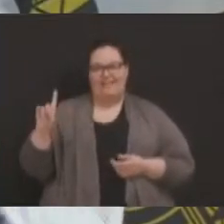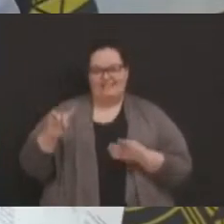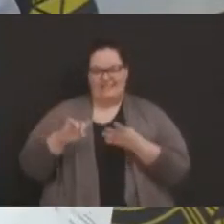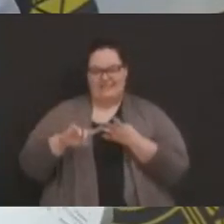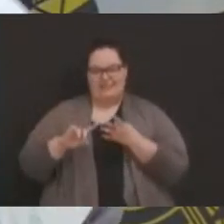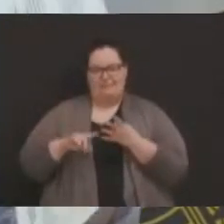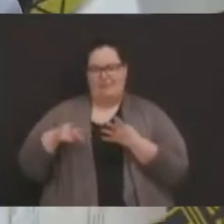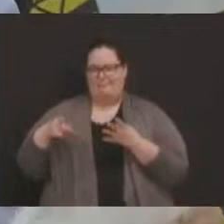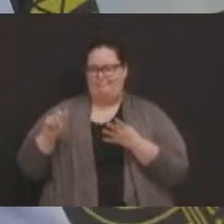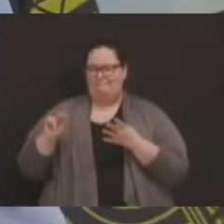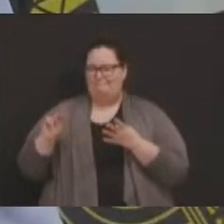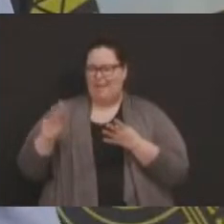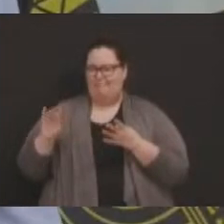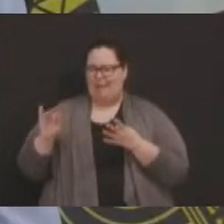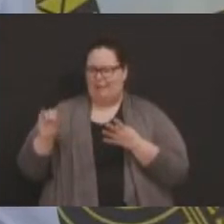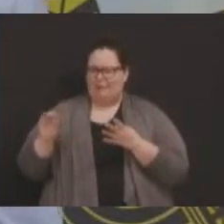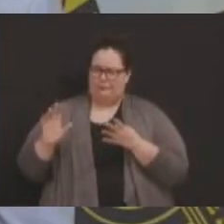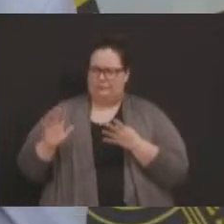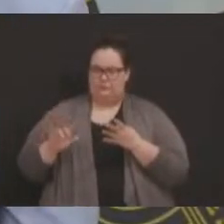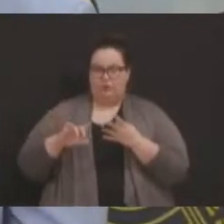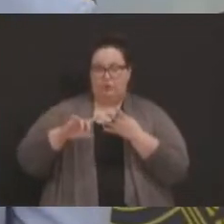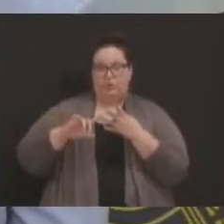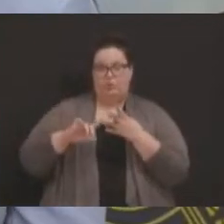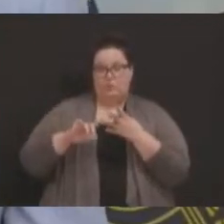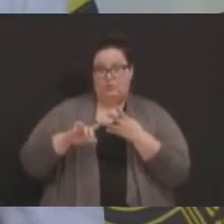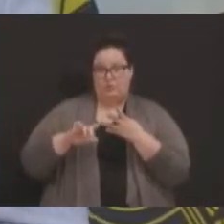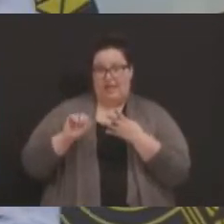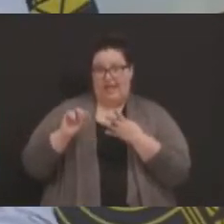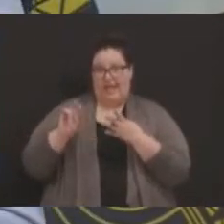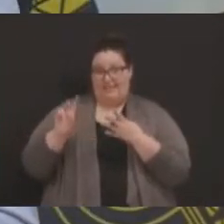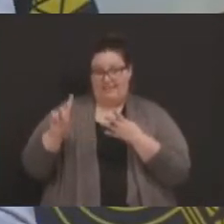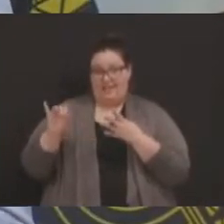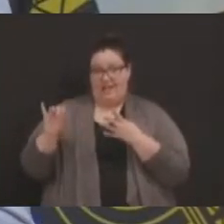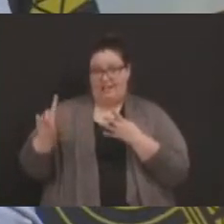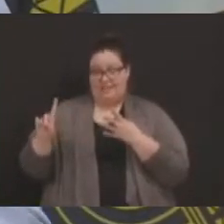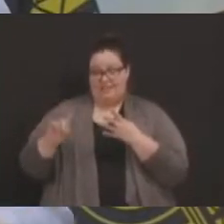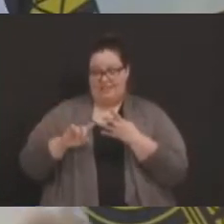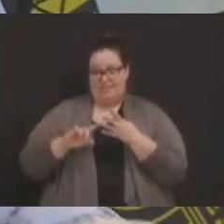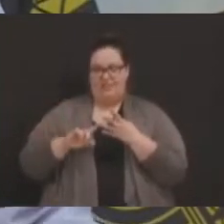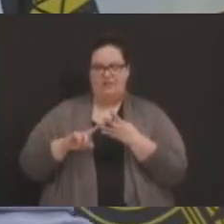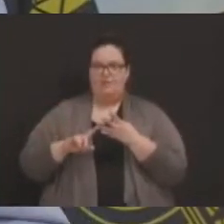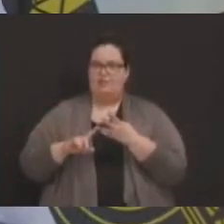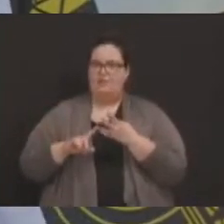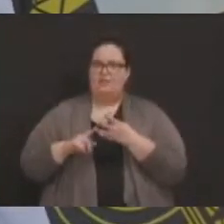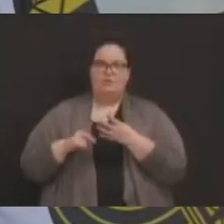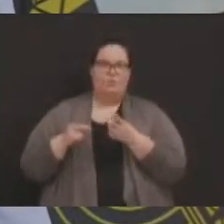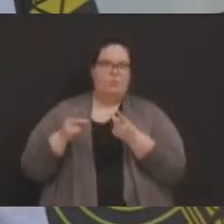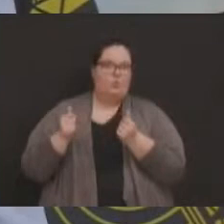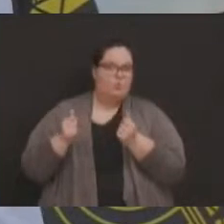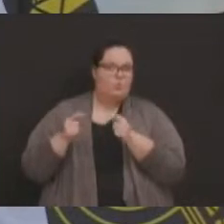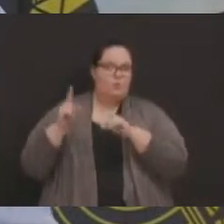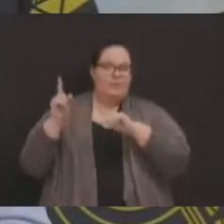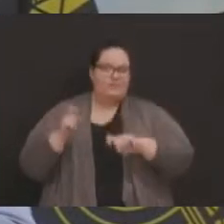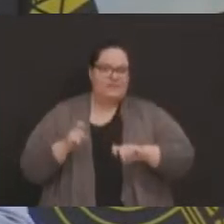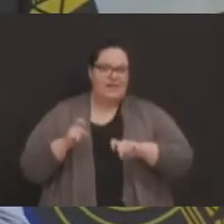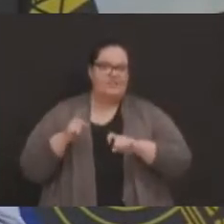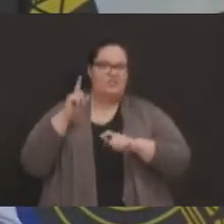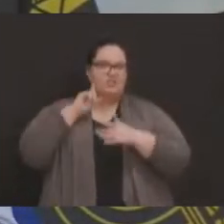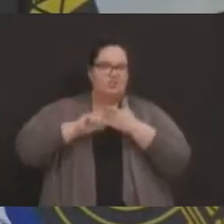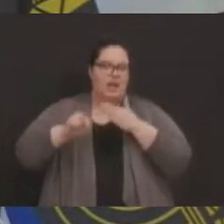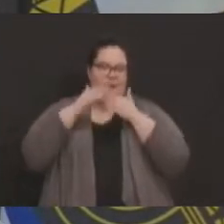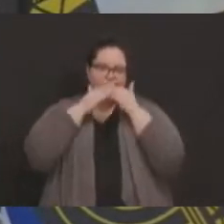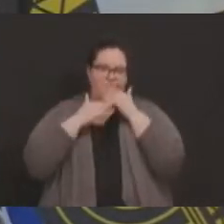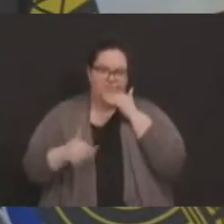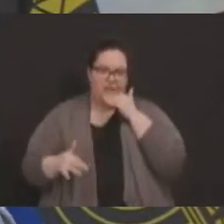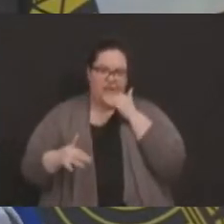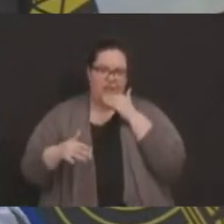it's an antigen test. It's not a PCR test, and it's a screening test, not a diagnostic test. And we do have